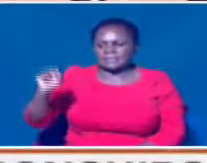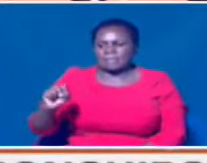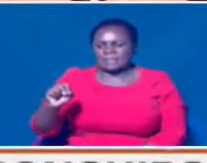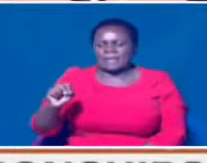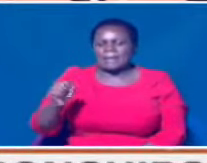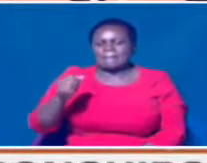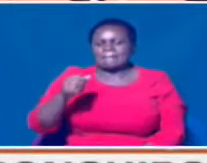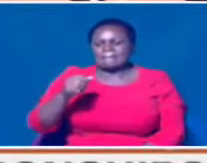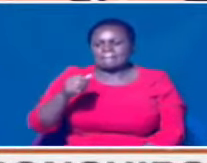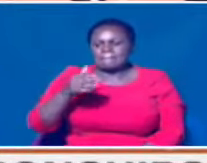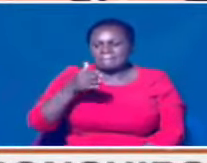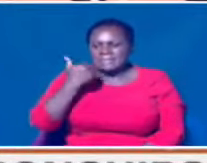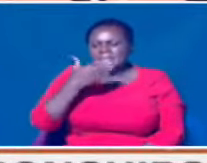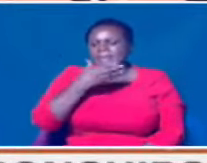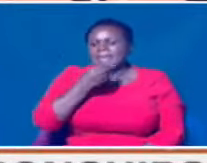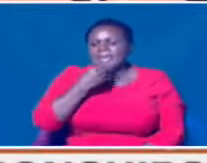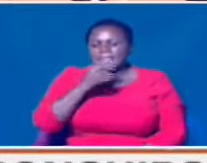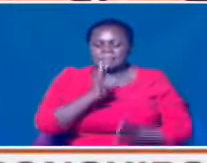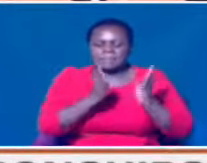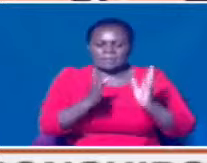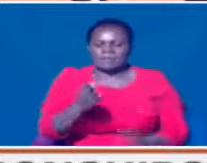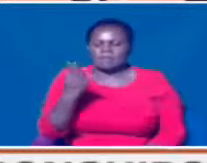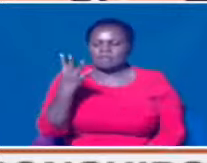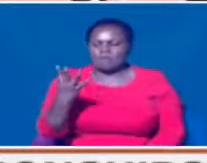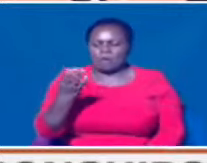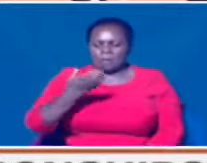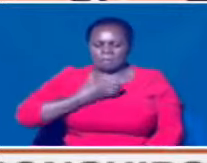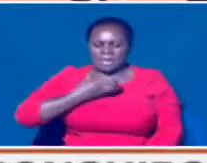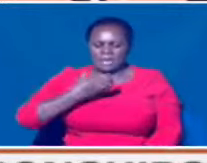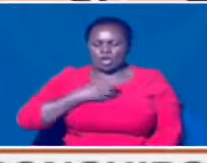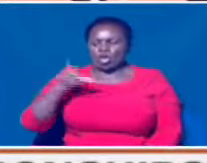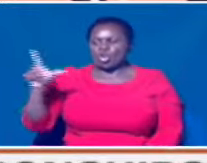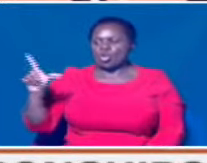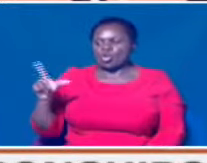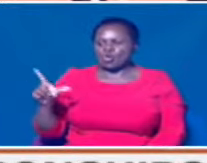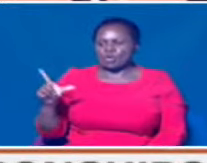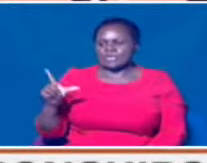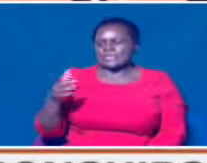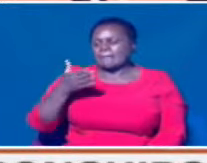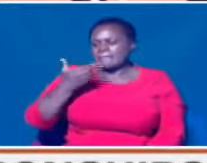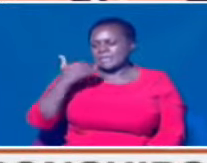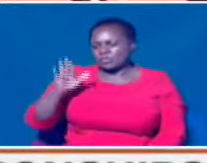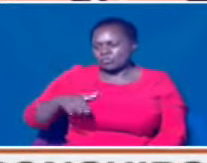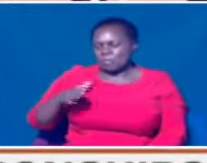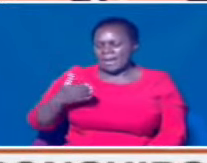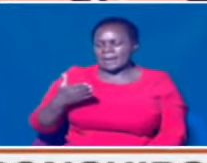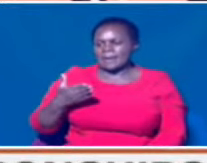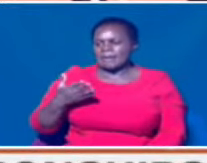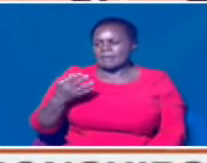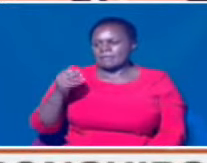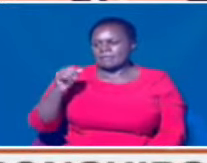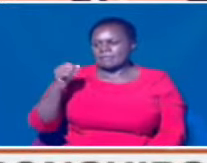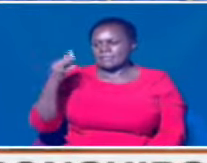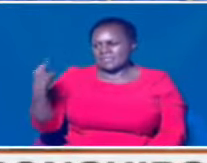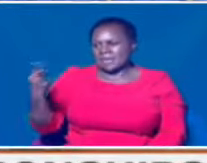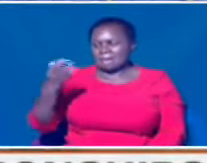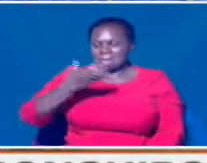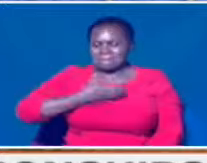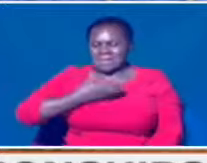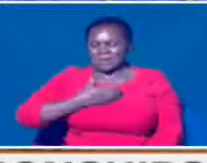named the most outstanding male athlete with 4 medals, as Lois Morara took the best female athlete with 3 medals.